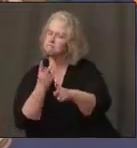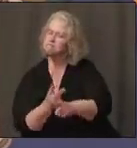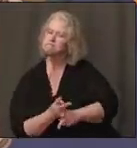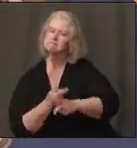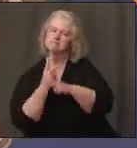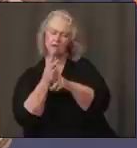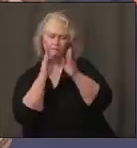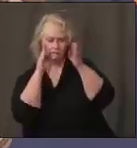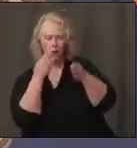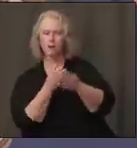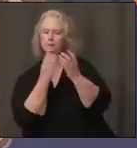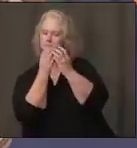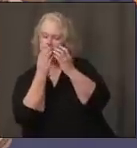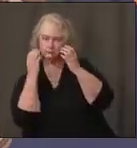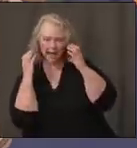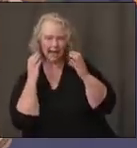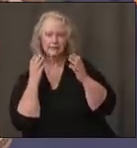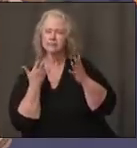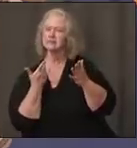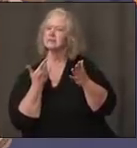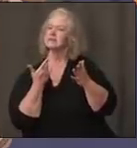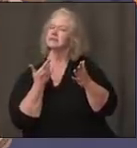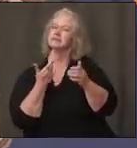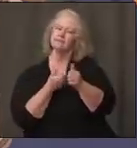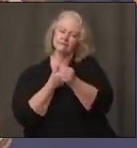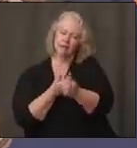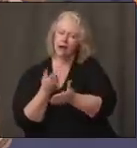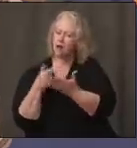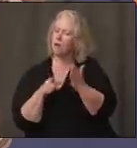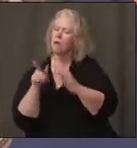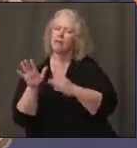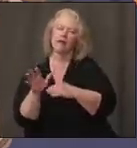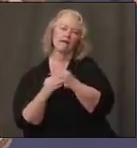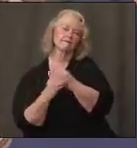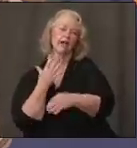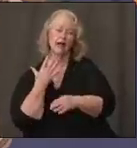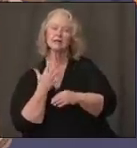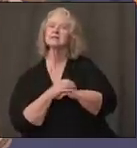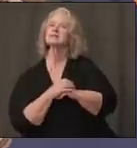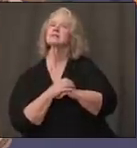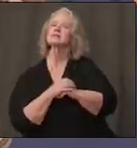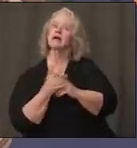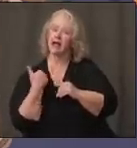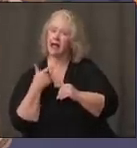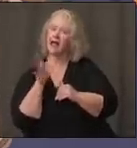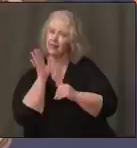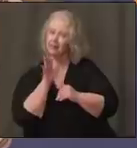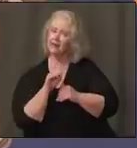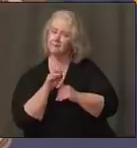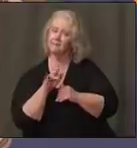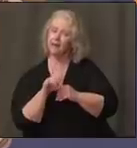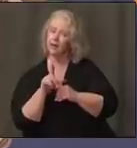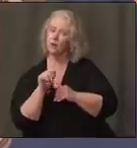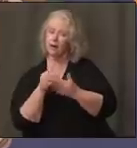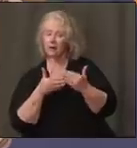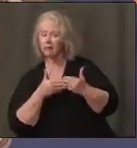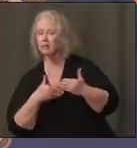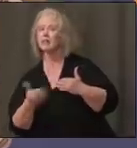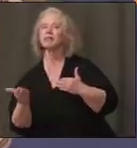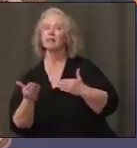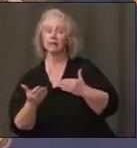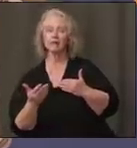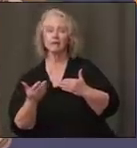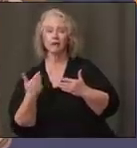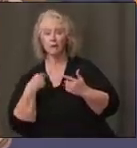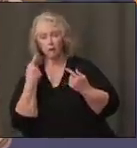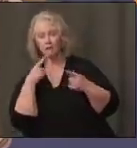sure you wear the mask, listen to what Scott and Zeke said. I think we're going to turn the corner on May 20th, and we'll be able to get